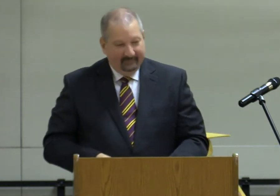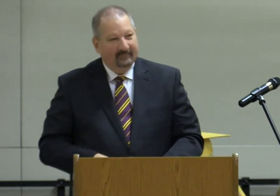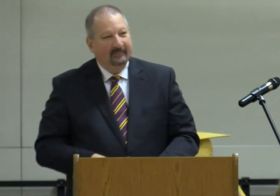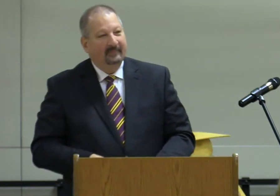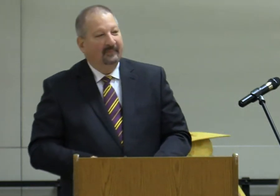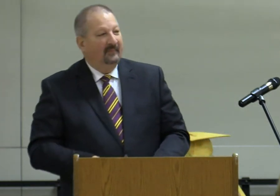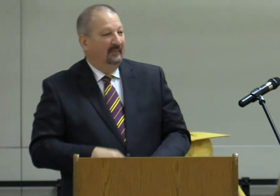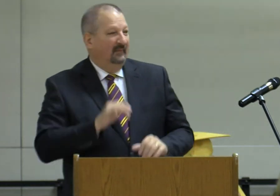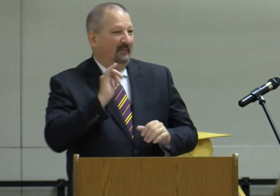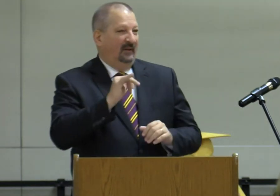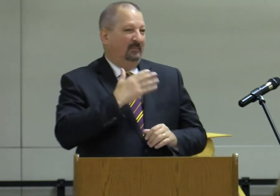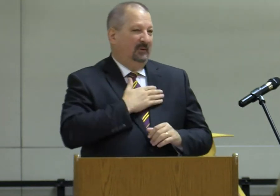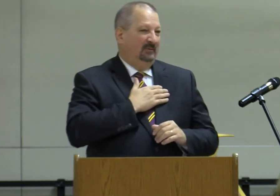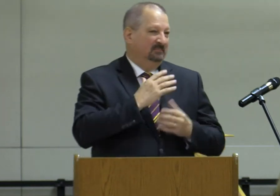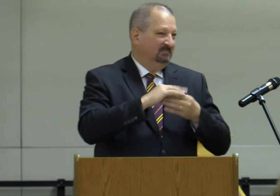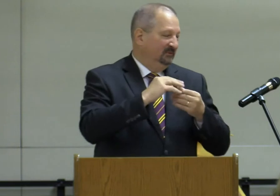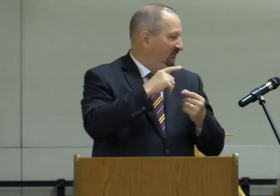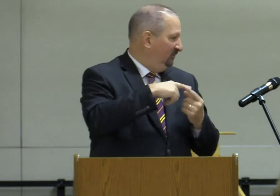your goals.